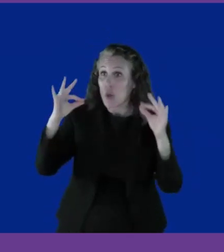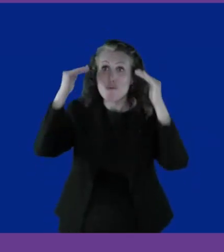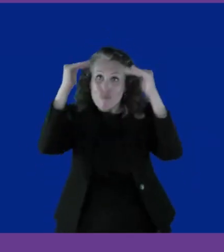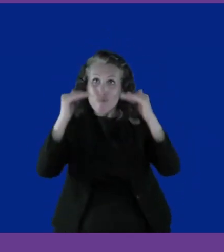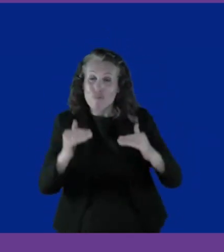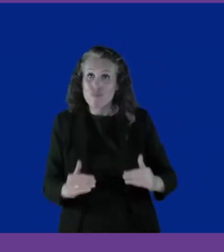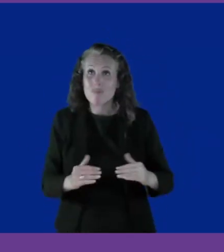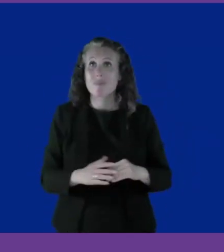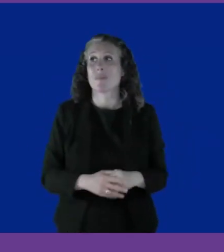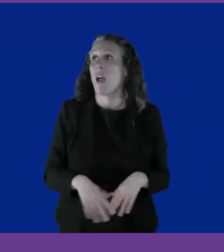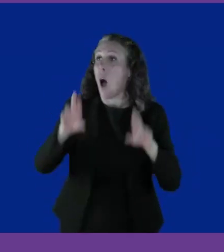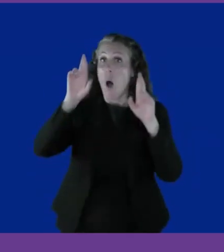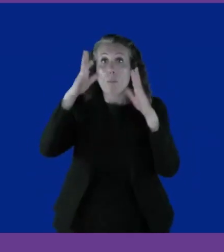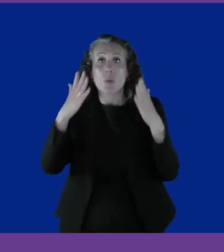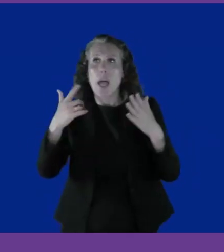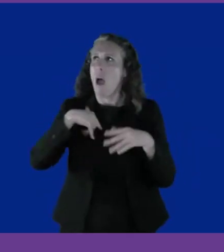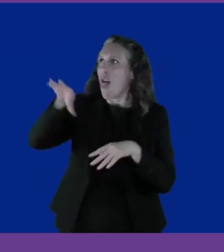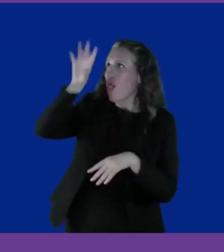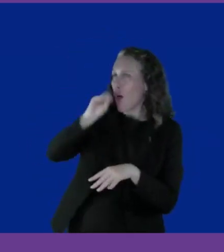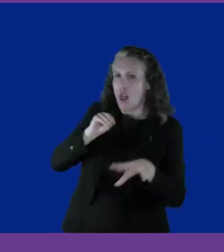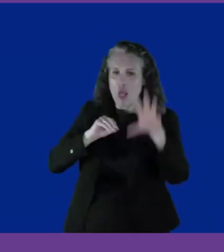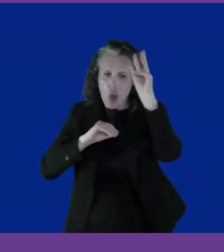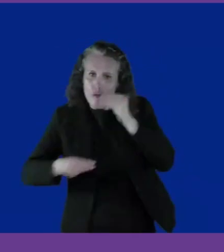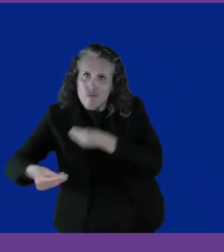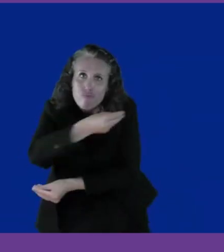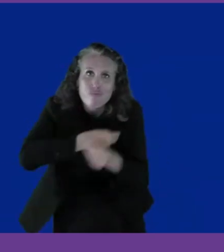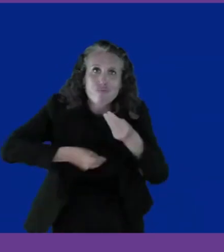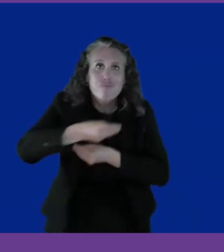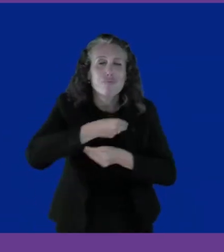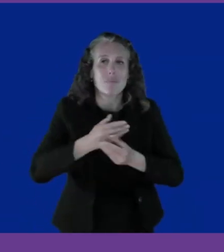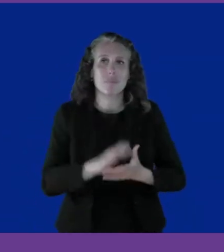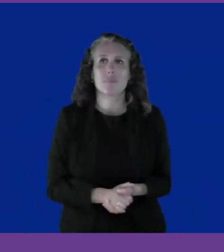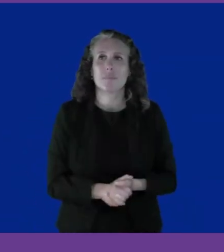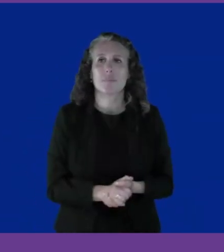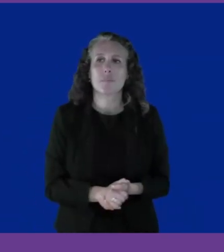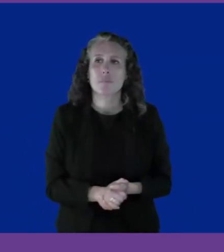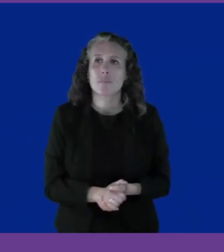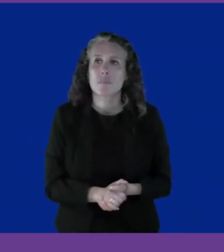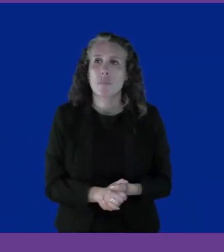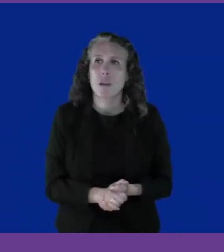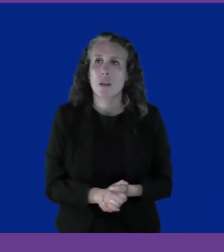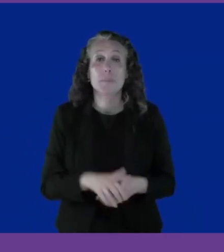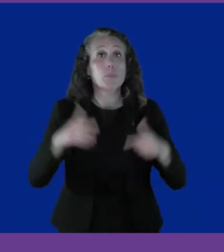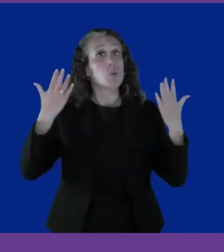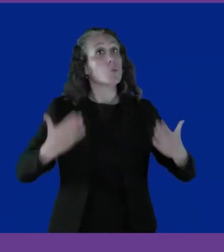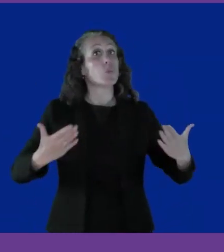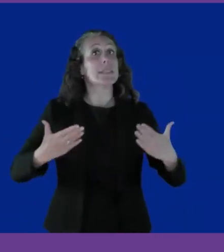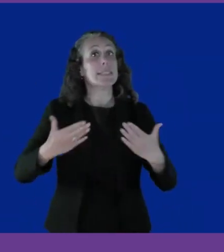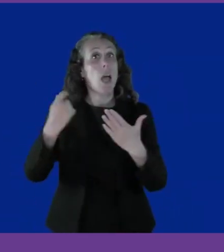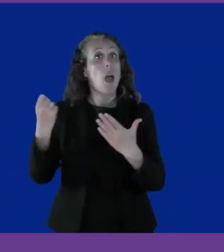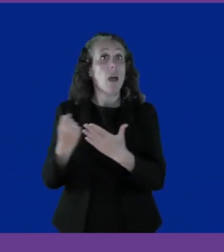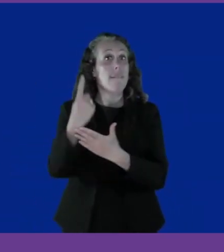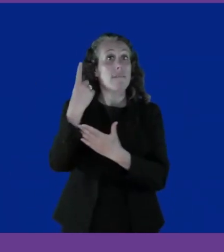we can learn from each other. It's key that, I mean, this for us, this event represents an opportunity to